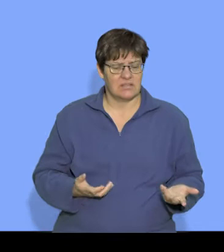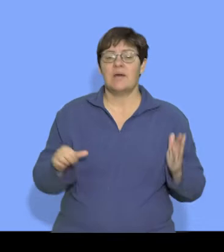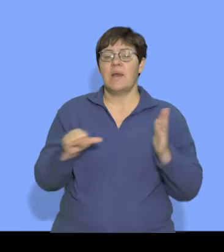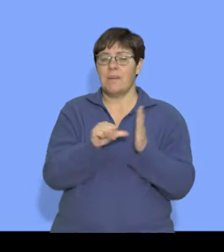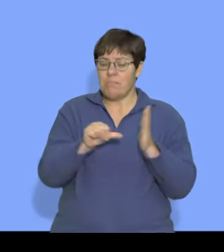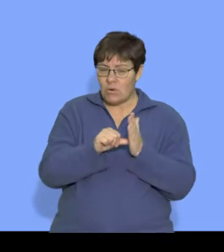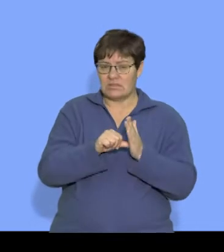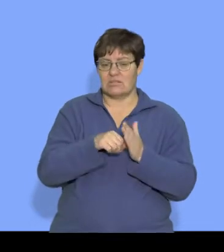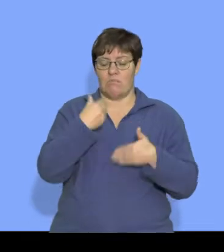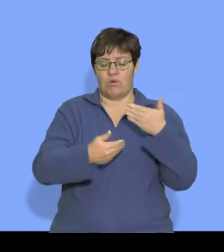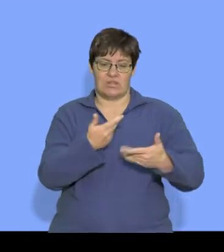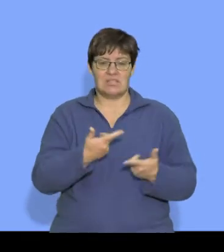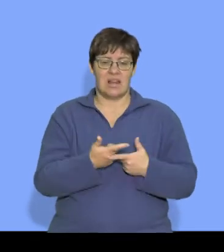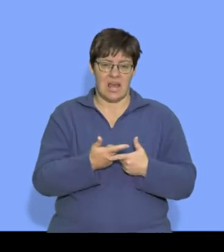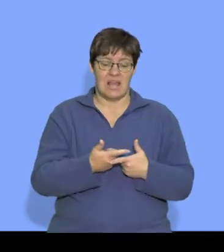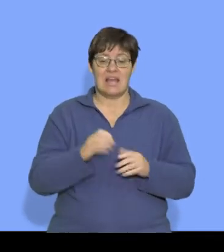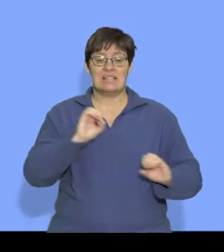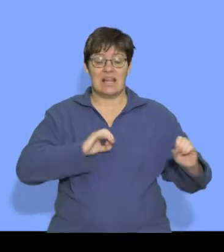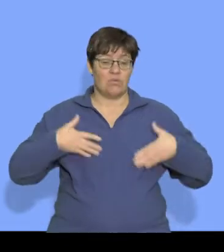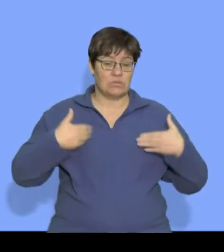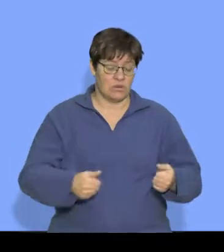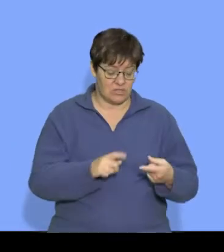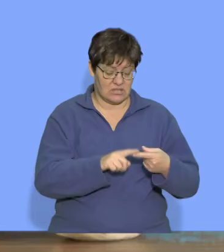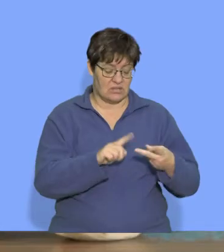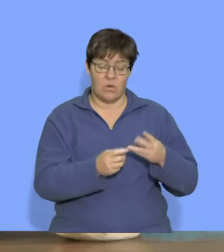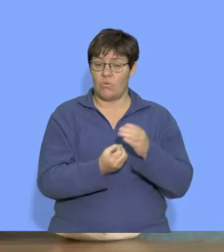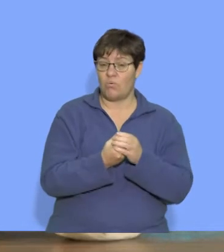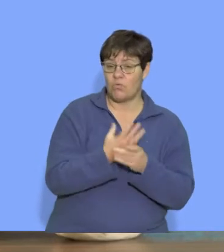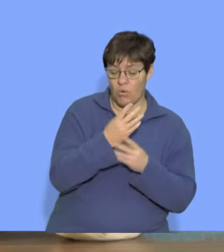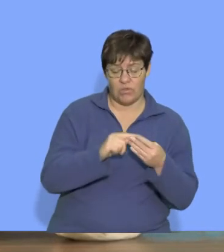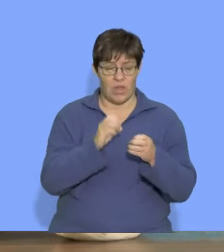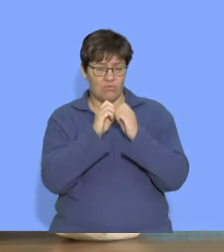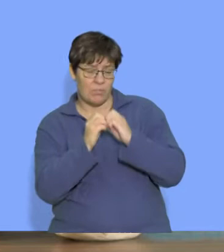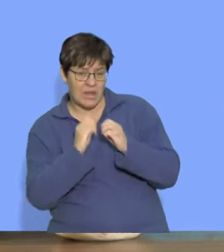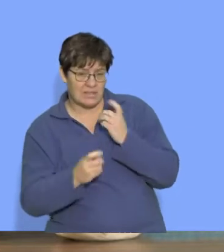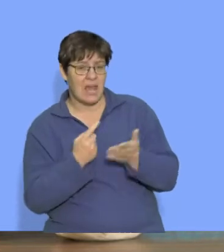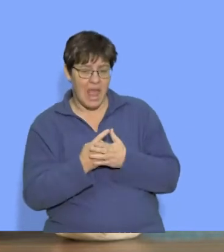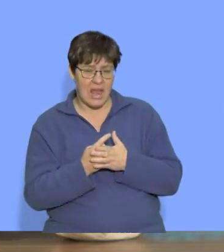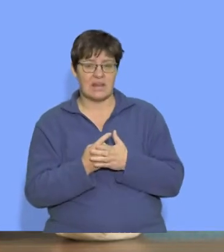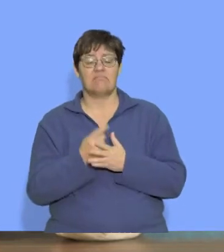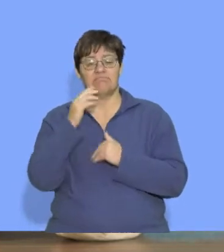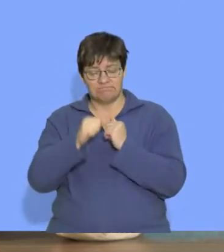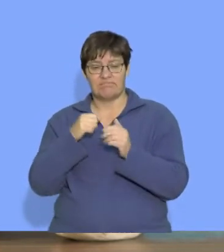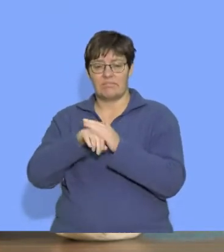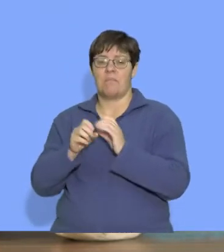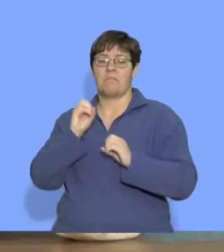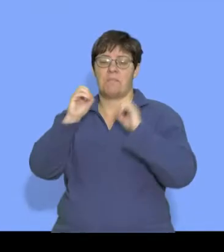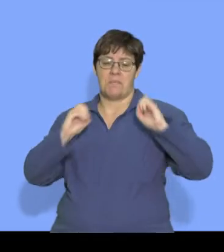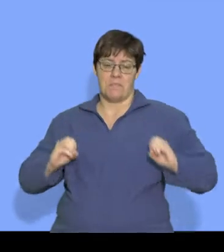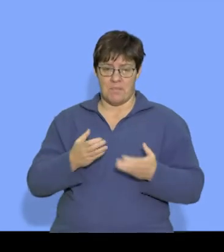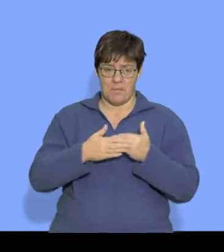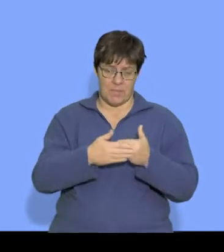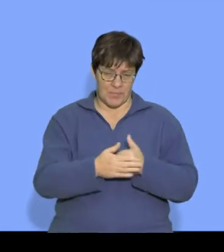out important metabolic processes such as cellular respiration, growth, repair, and regeneration.